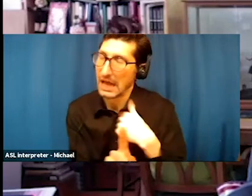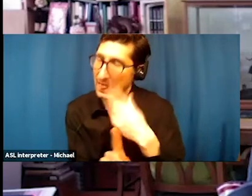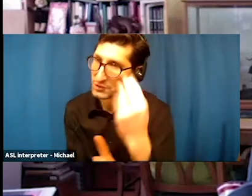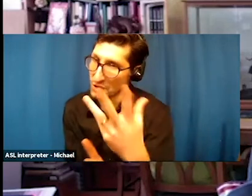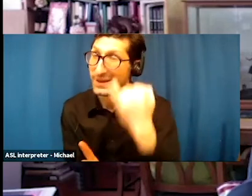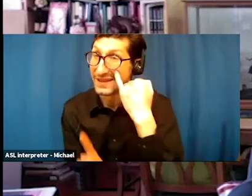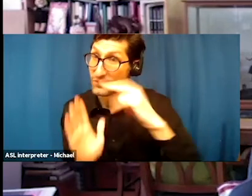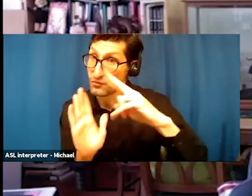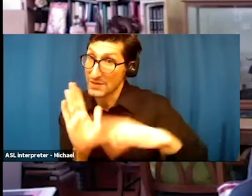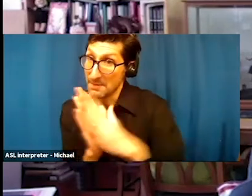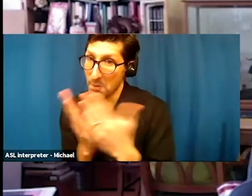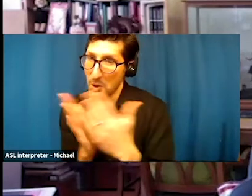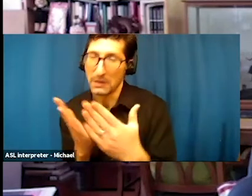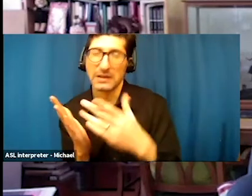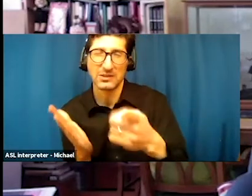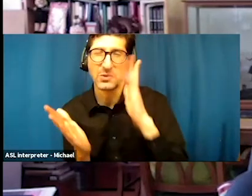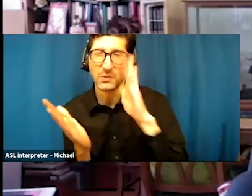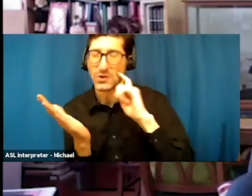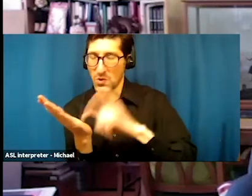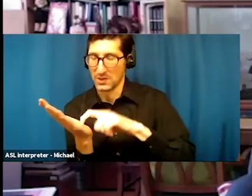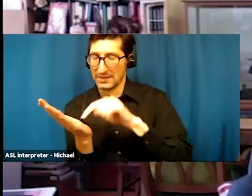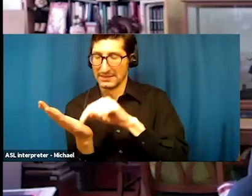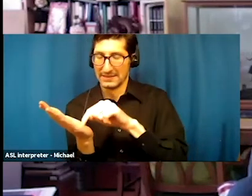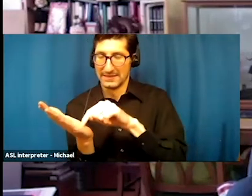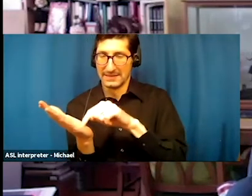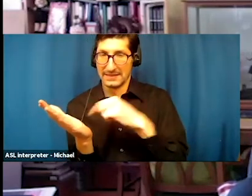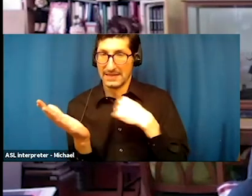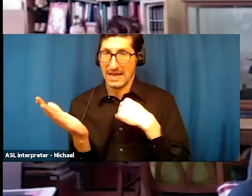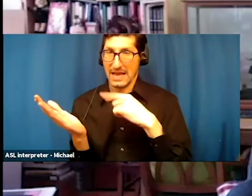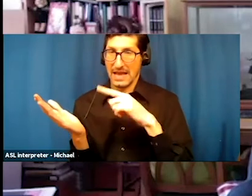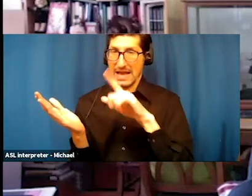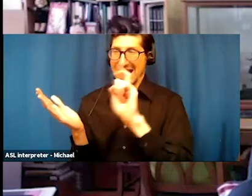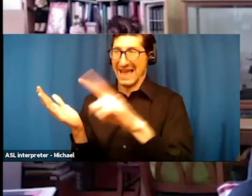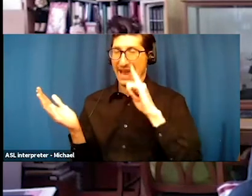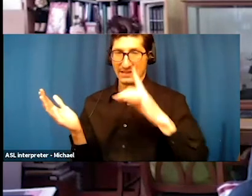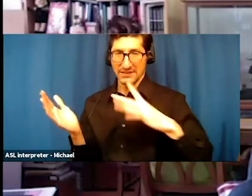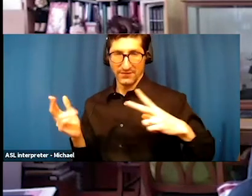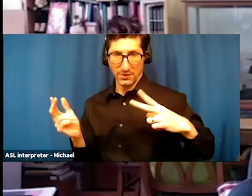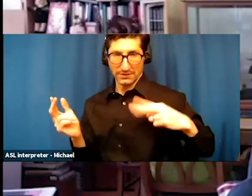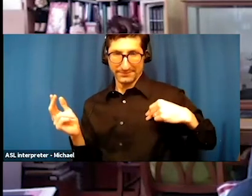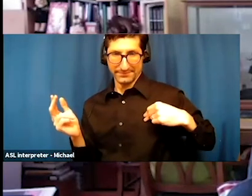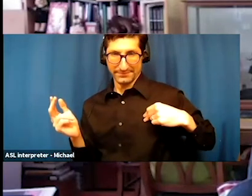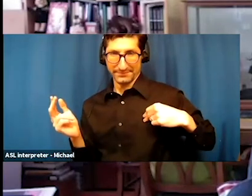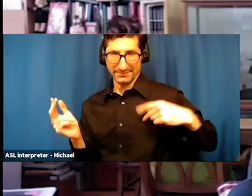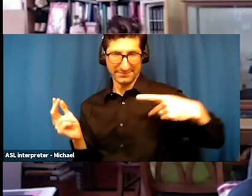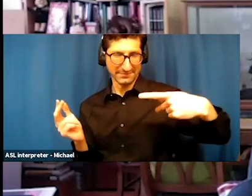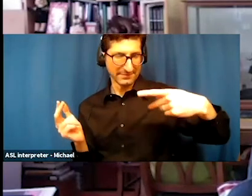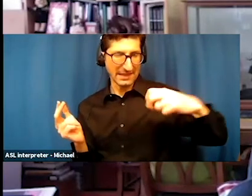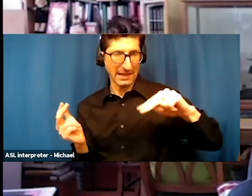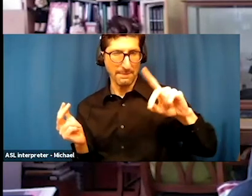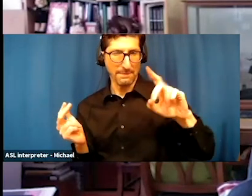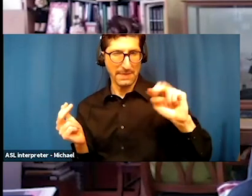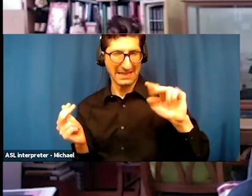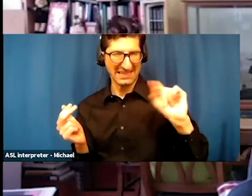who reads it, there's a part about asking for a pendant, sort of safety charm, when I left